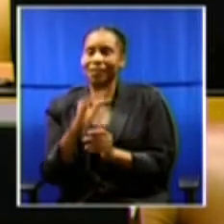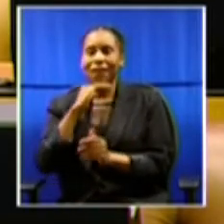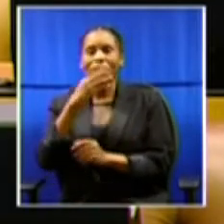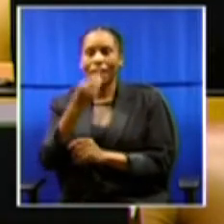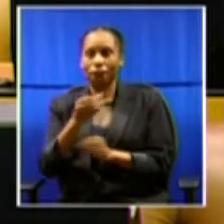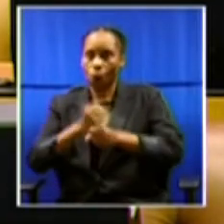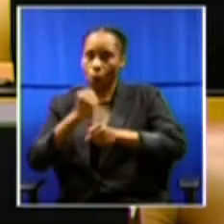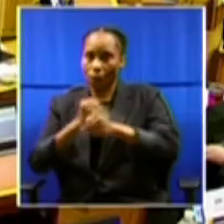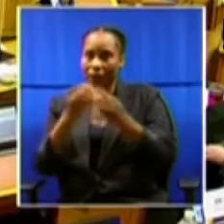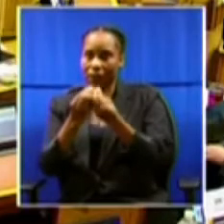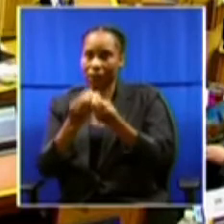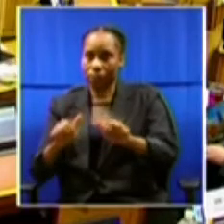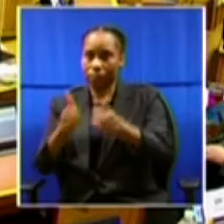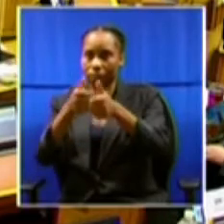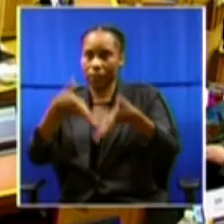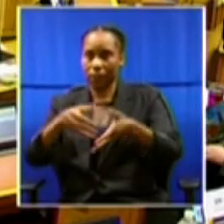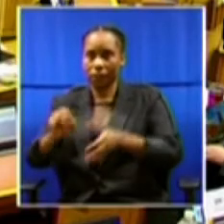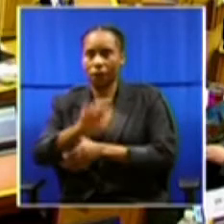much.